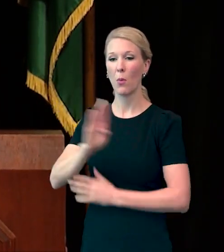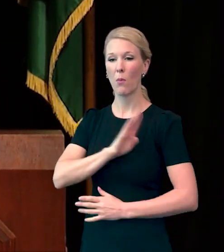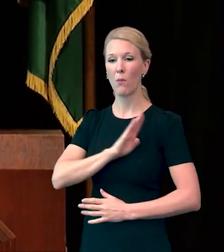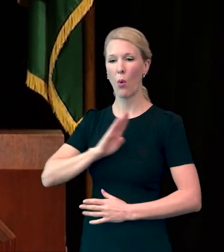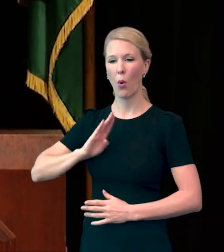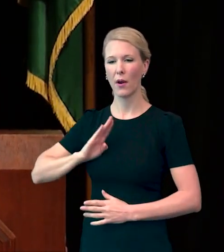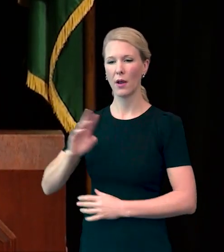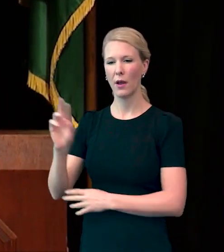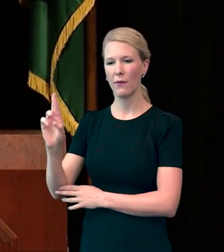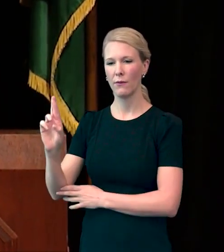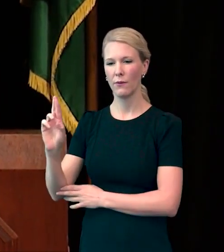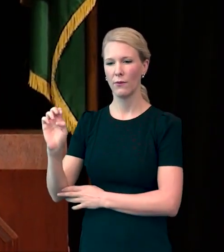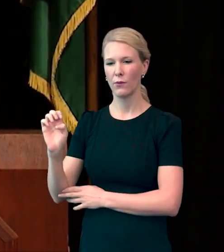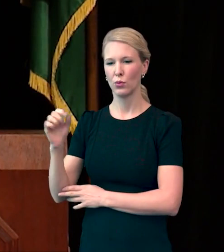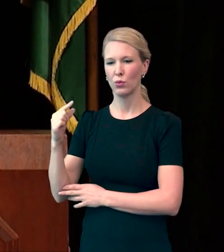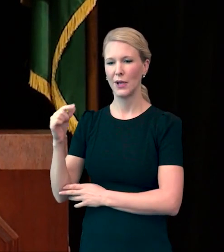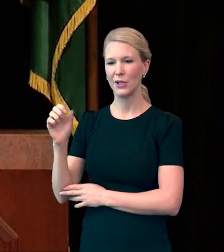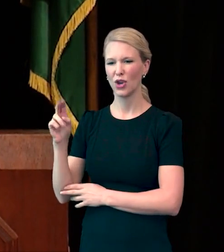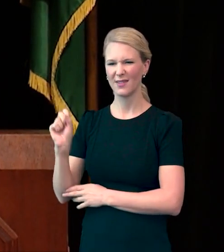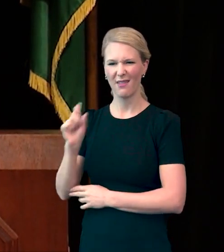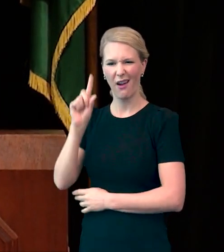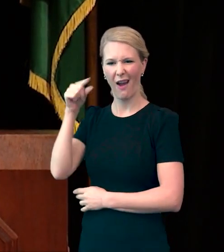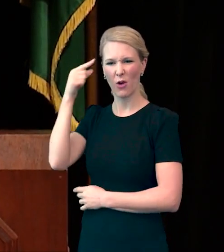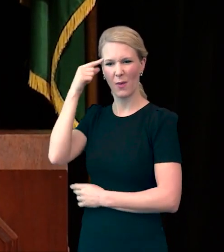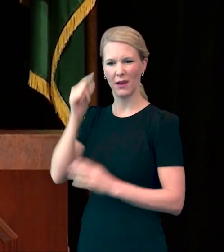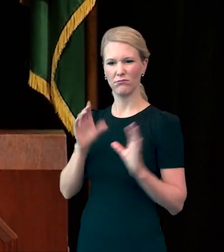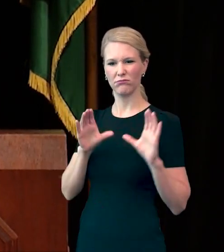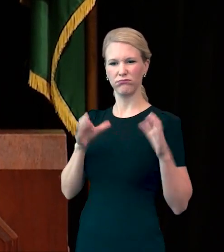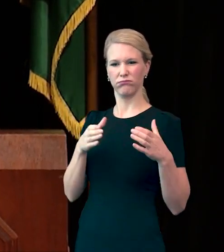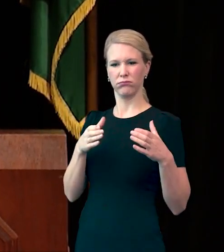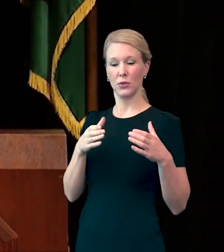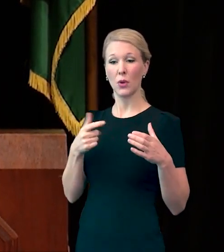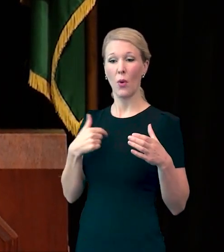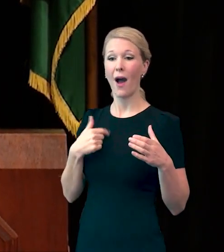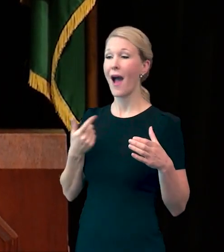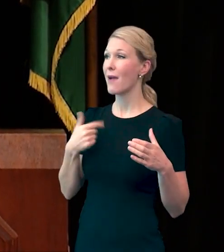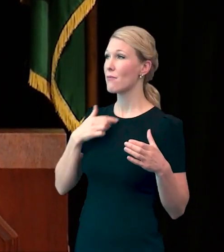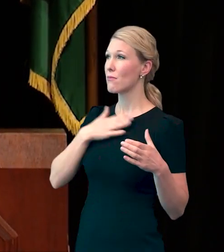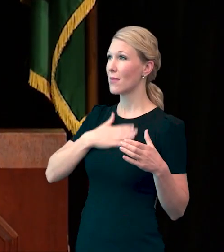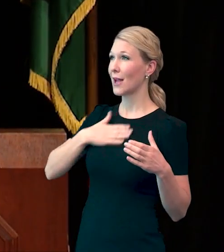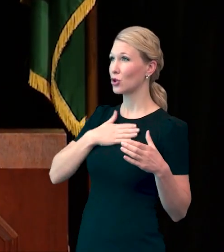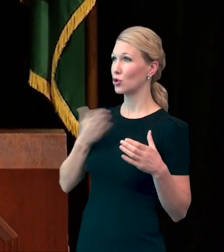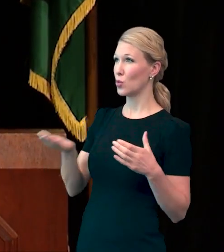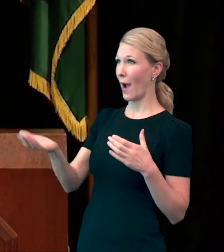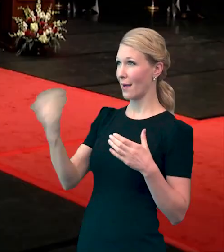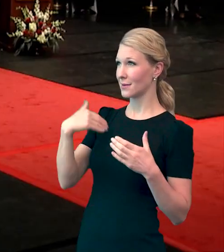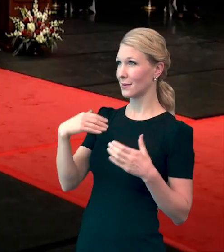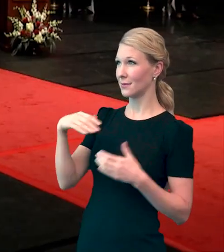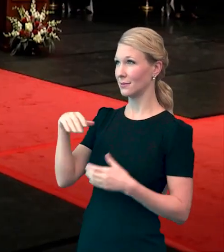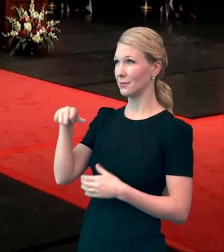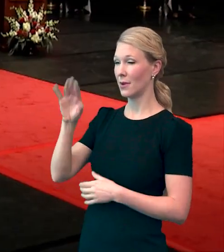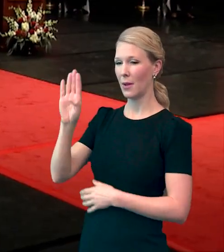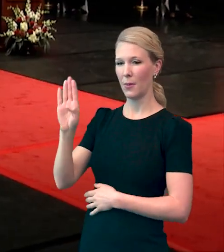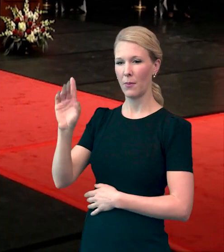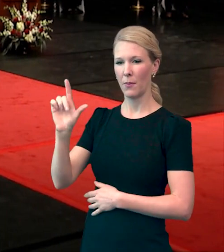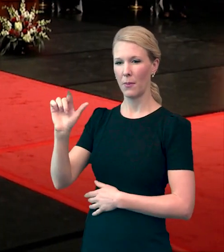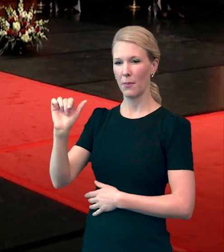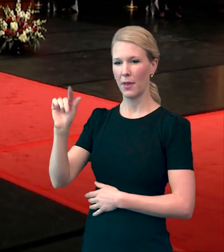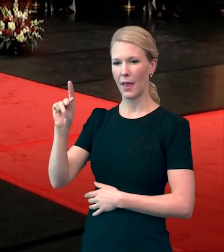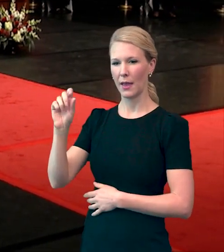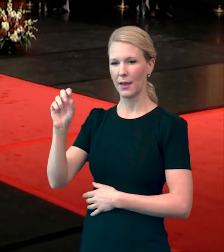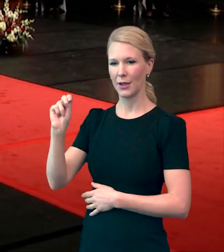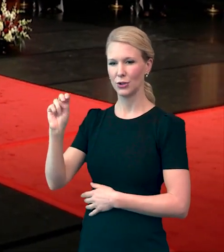of Regents is the university's governing body, and it gives me great pleasure to ask the Regent Chair, Brett Blankenship, to the podium.